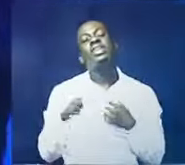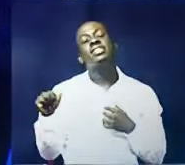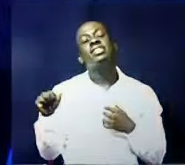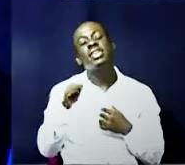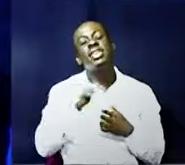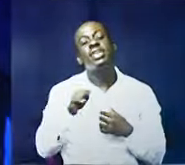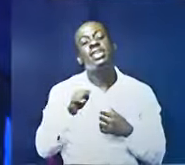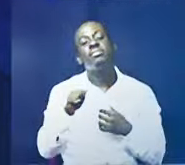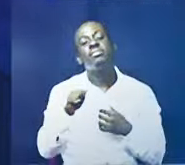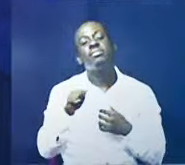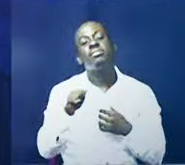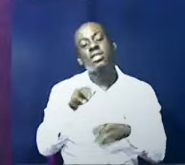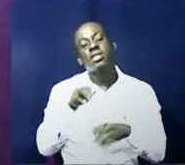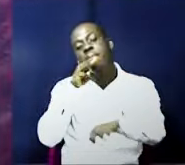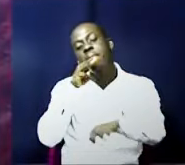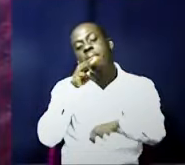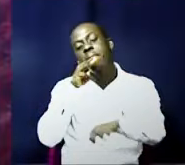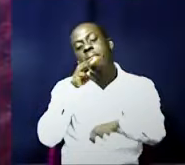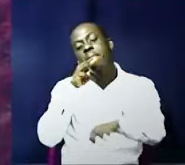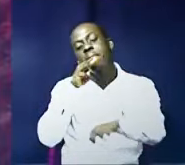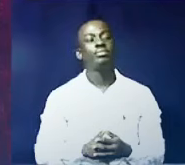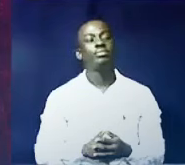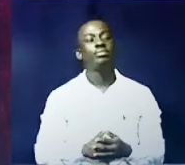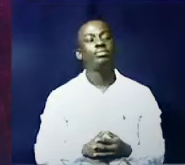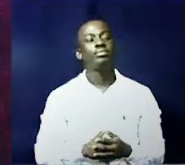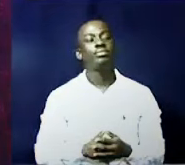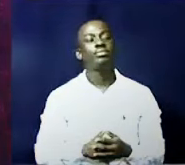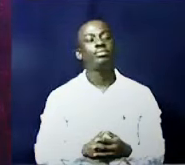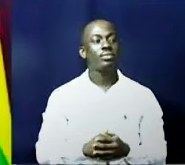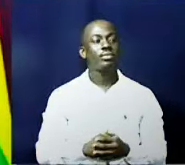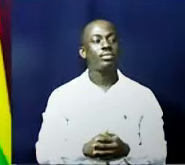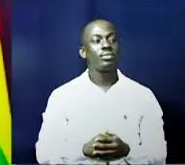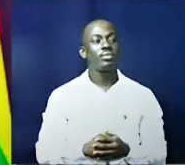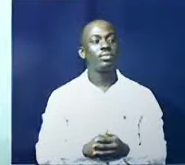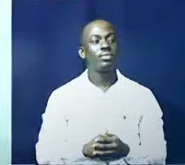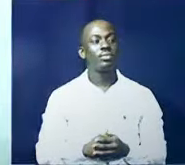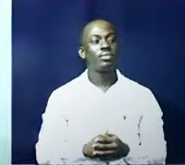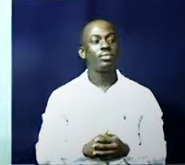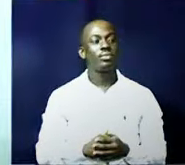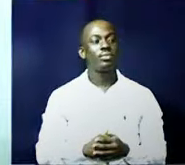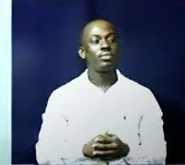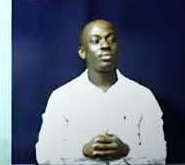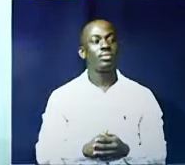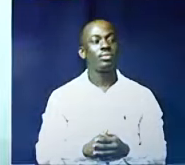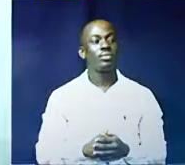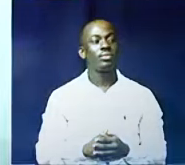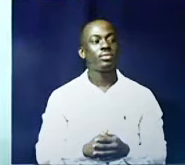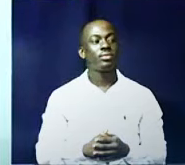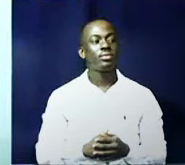together. We sent this apostle to